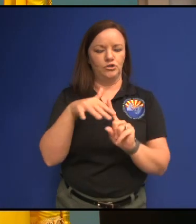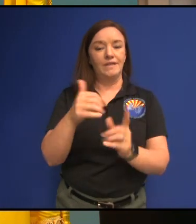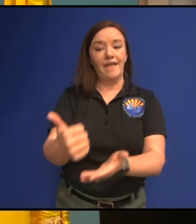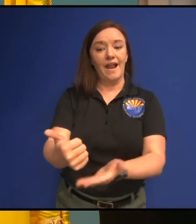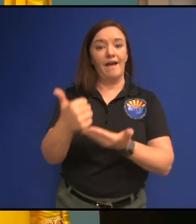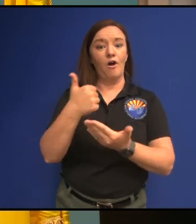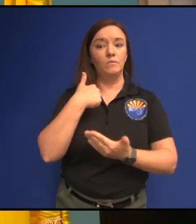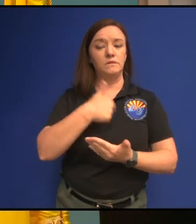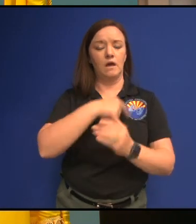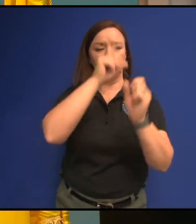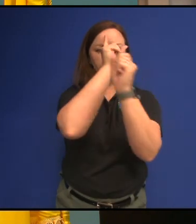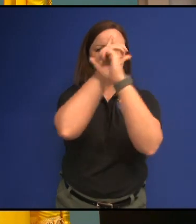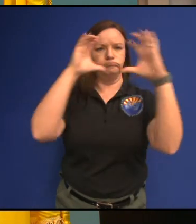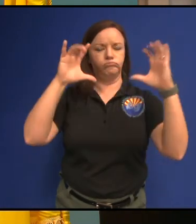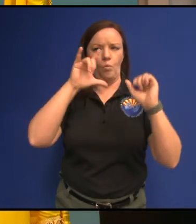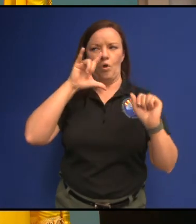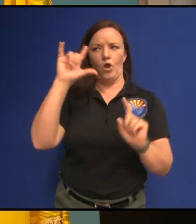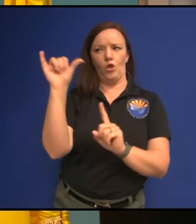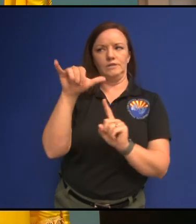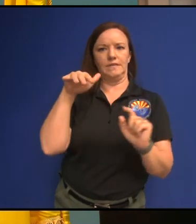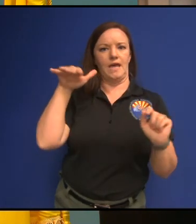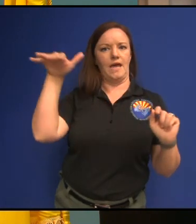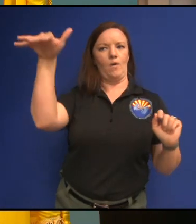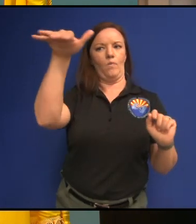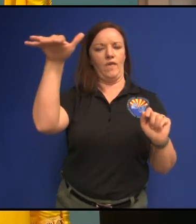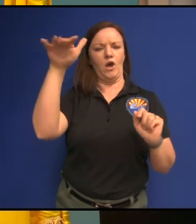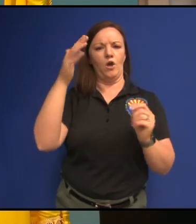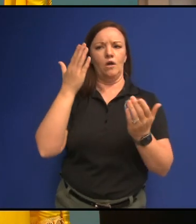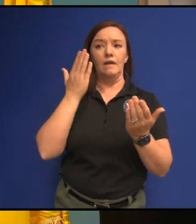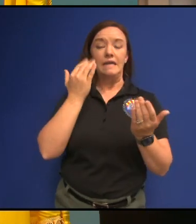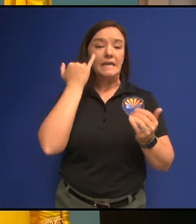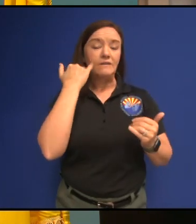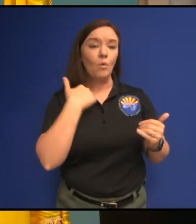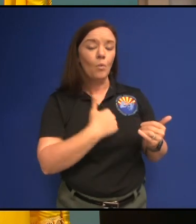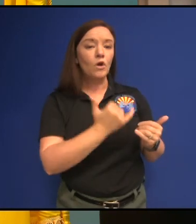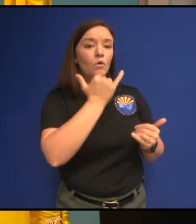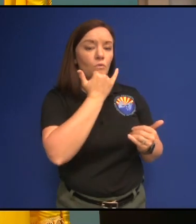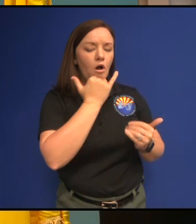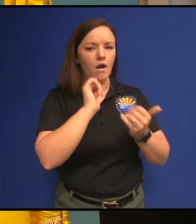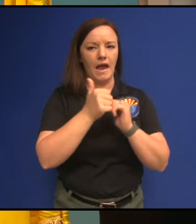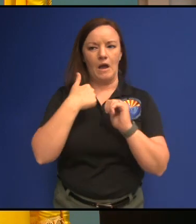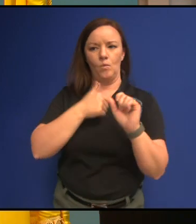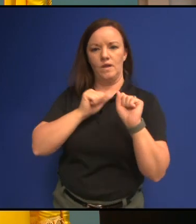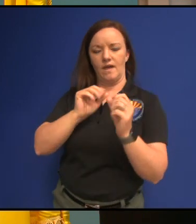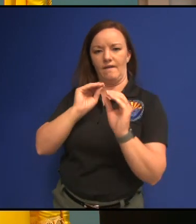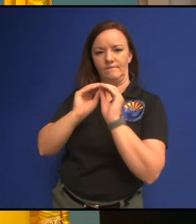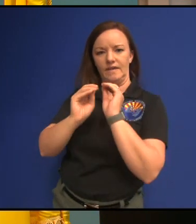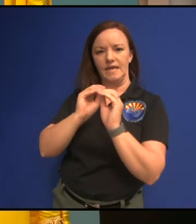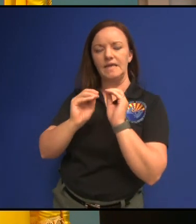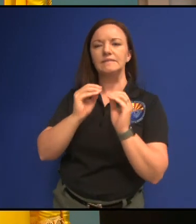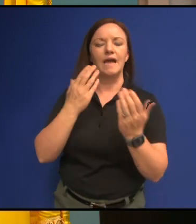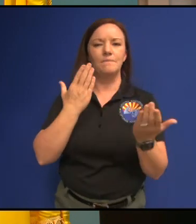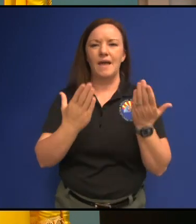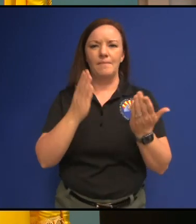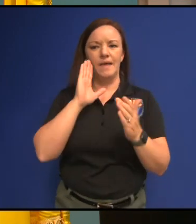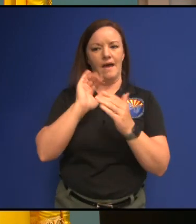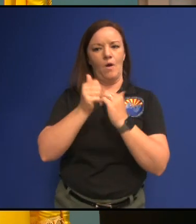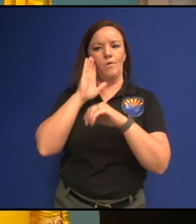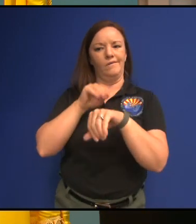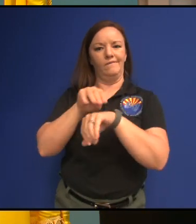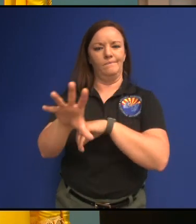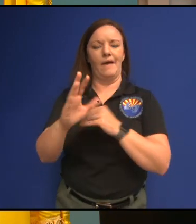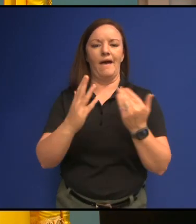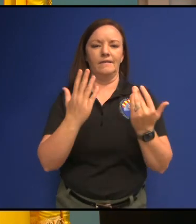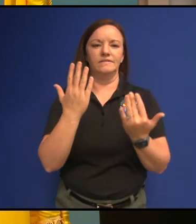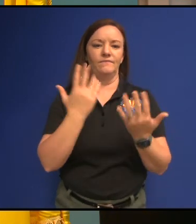us get a good idea of what's going on and where we might be wrong and how to fix it. and how the fire might behave as we head